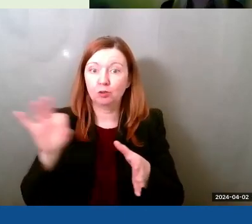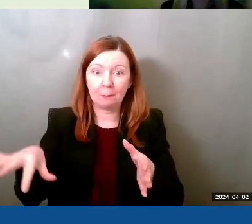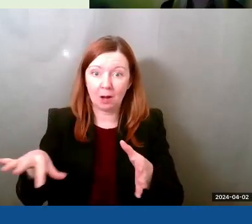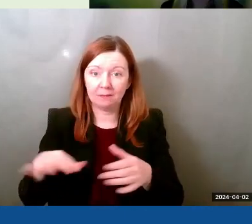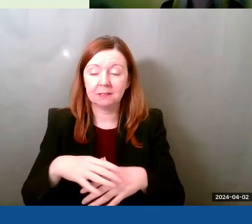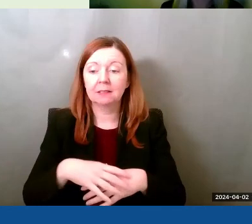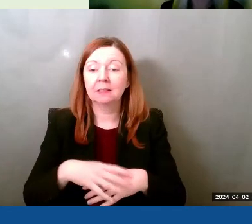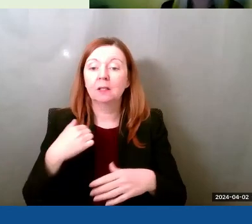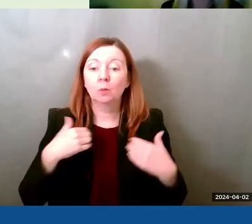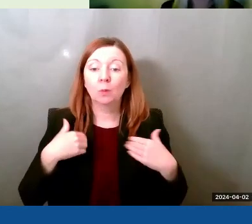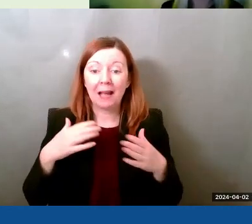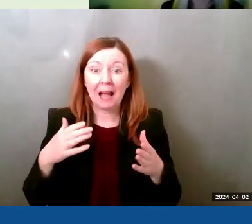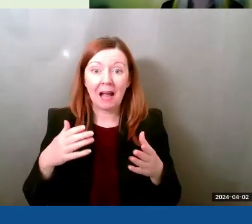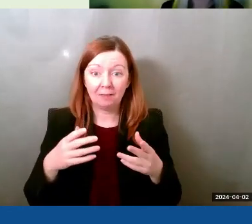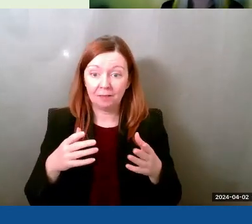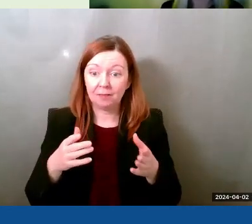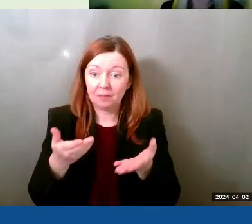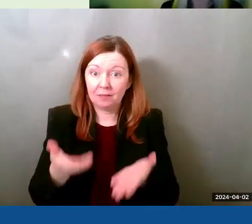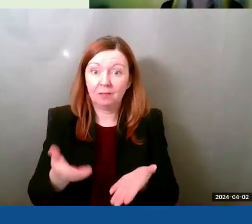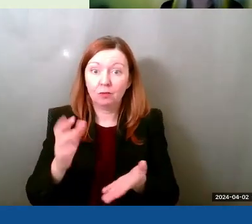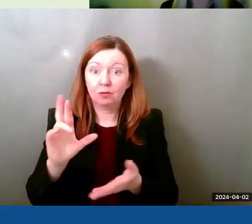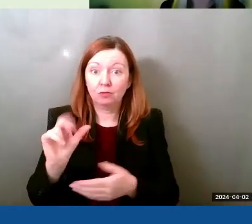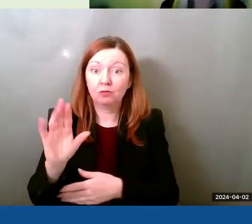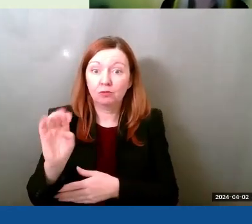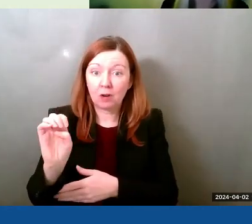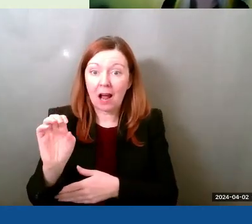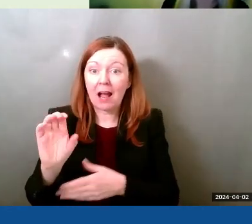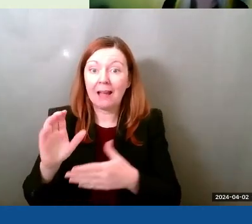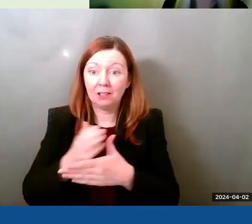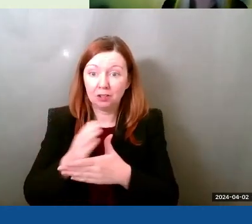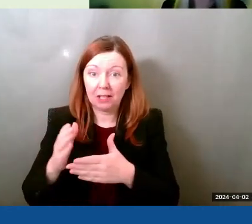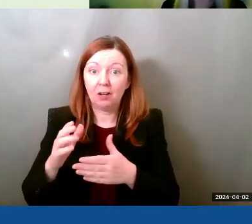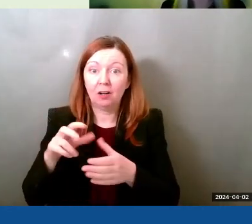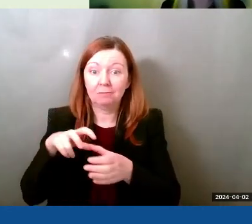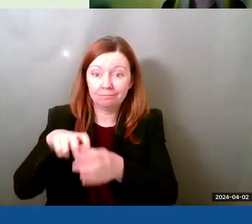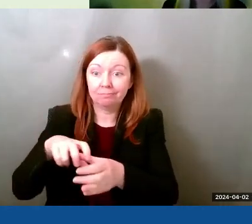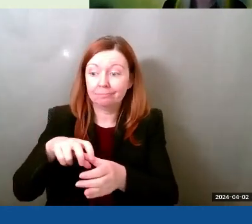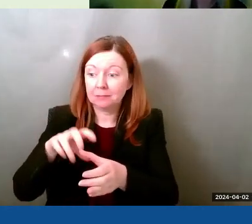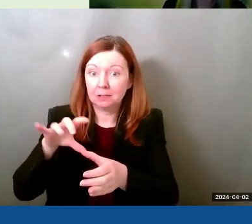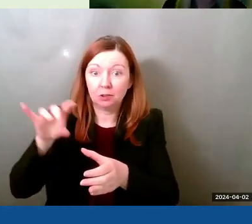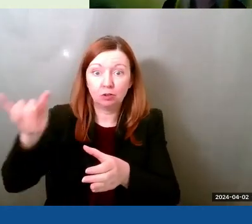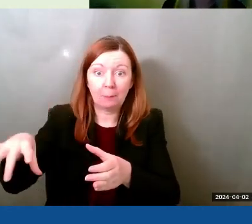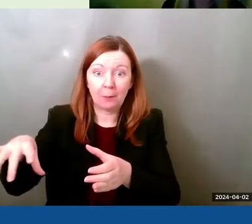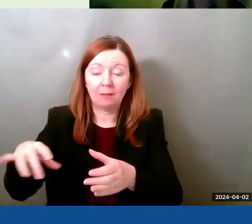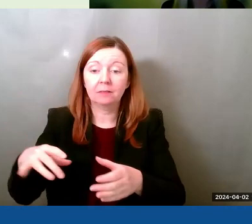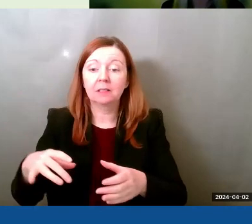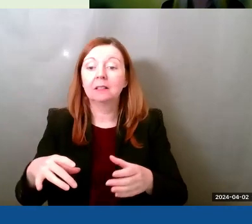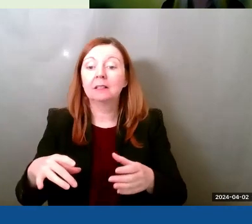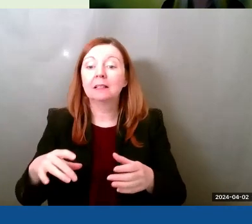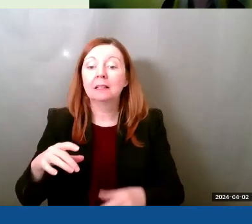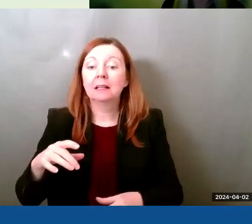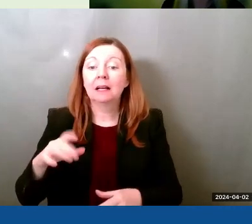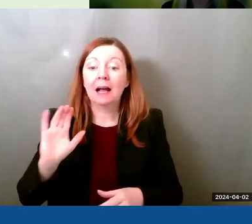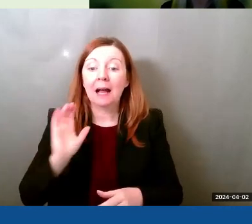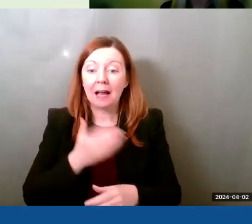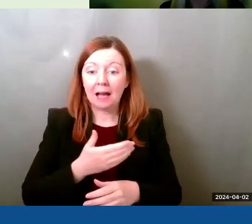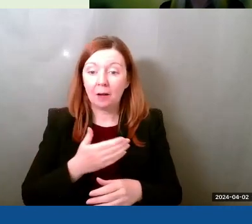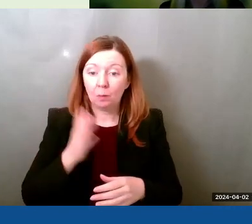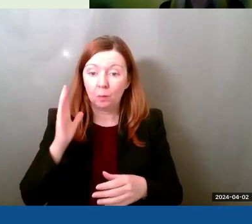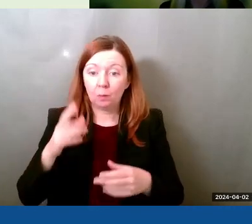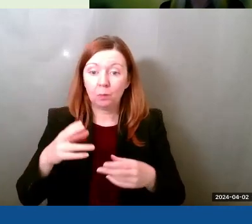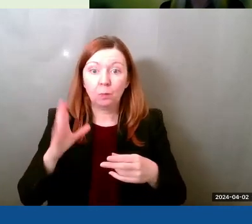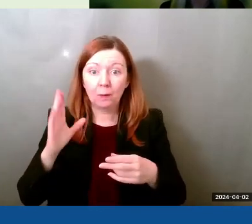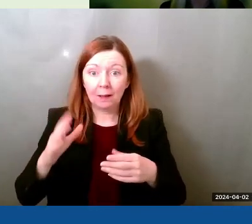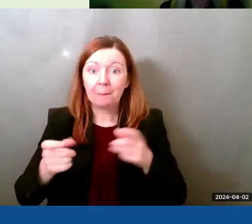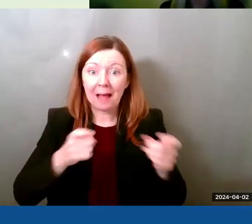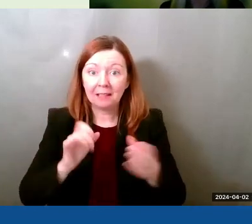have dedicated drop-off for rideshare. We're working on that now. Additionally, our temp will manage the pedestrian drop-off